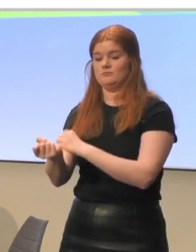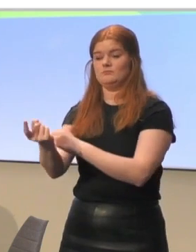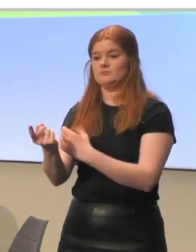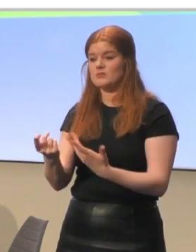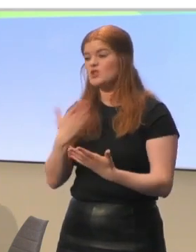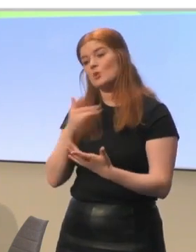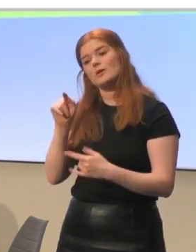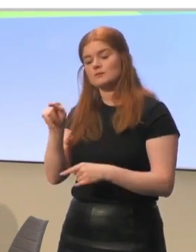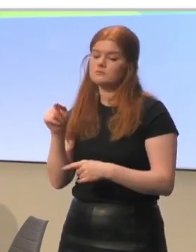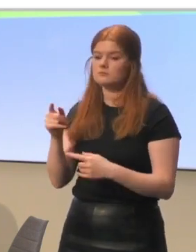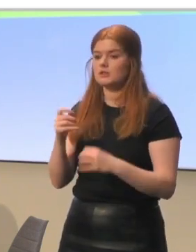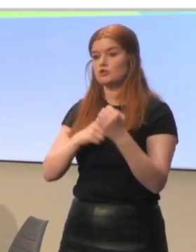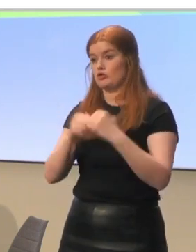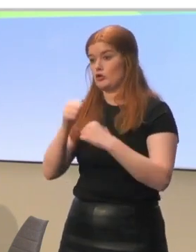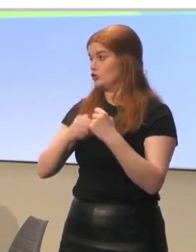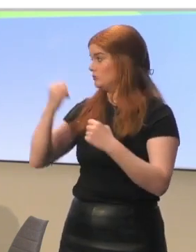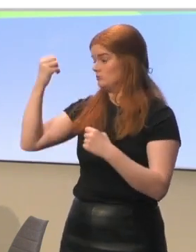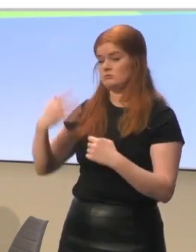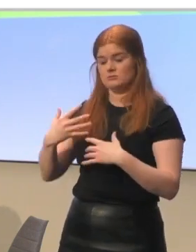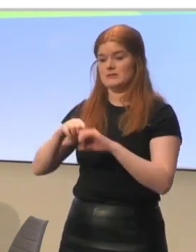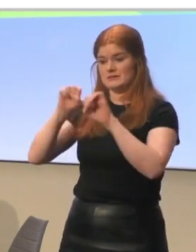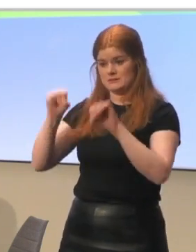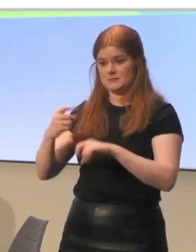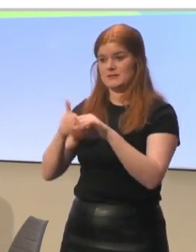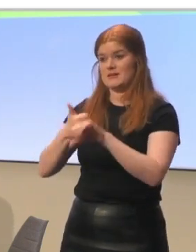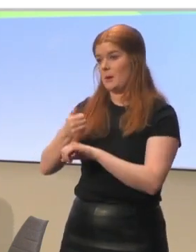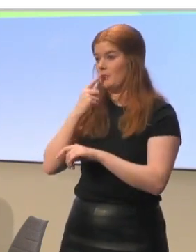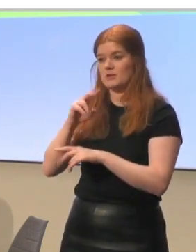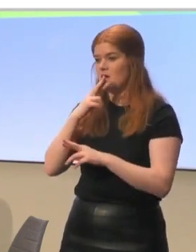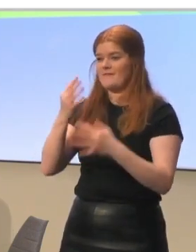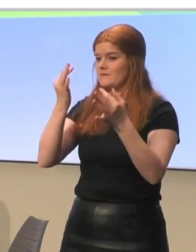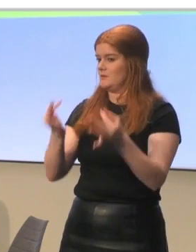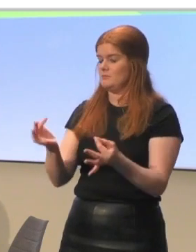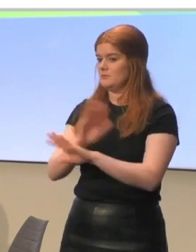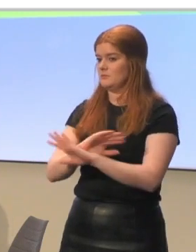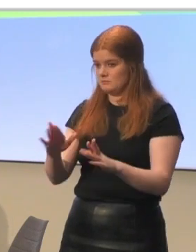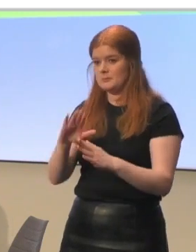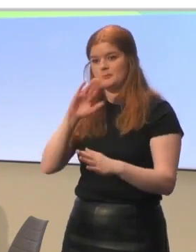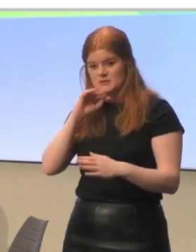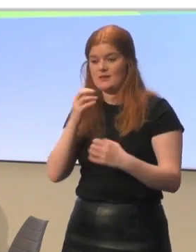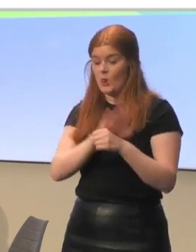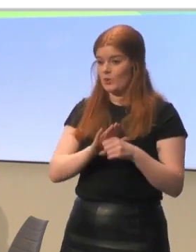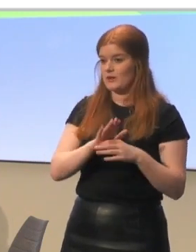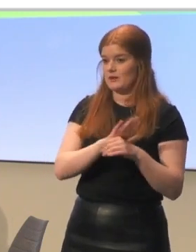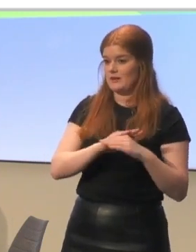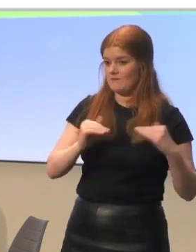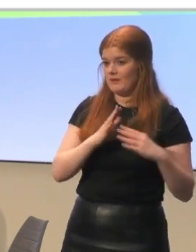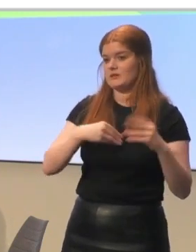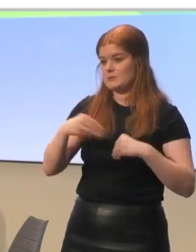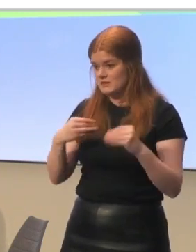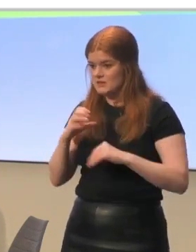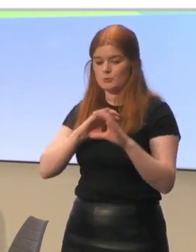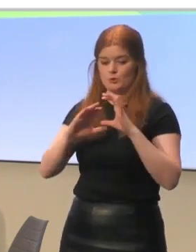it's a structure, it's there, but it's not rigid. It allows at local level to get that